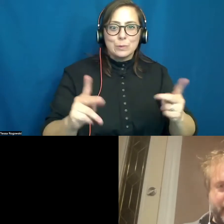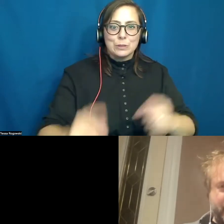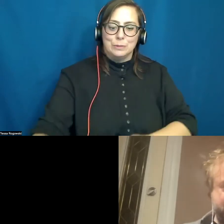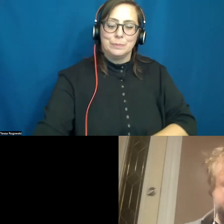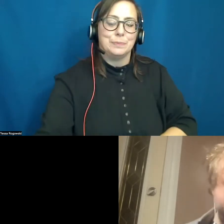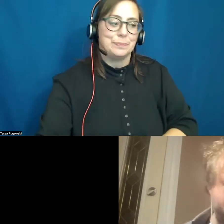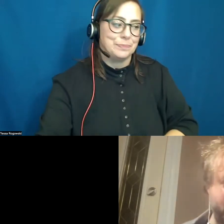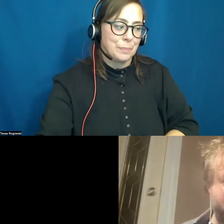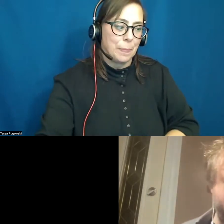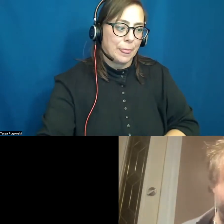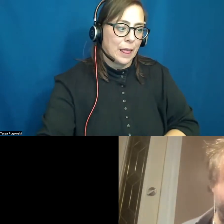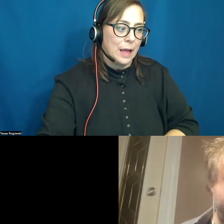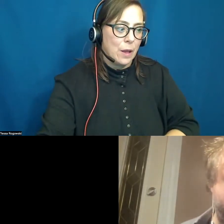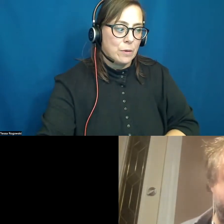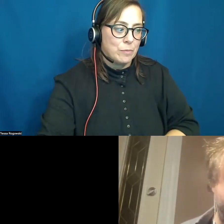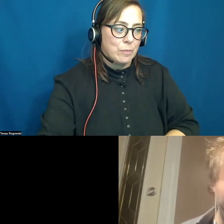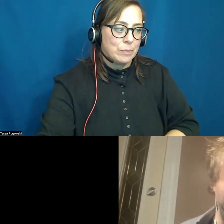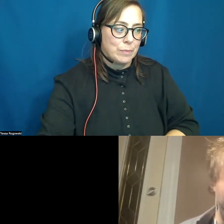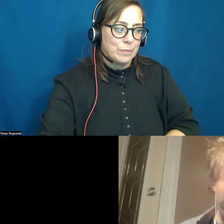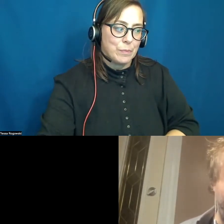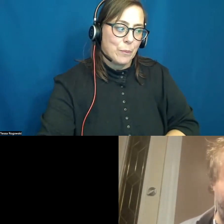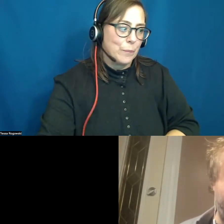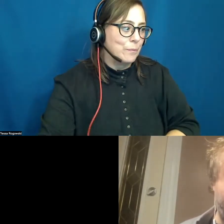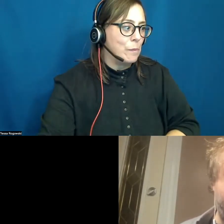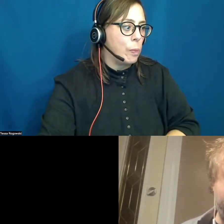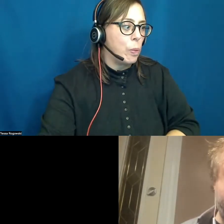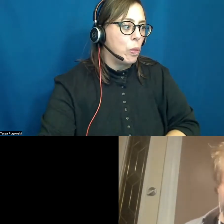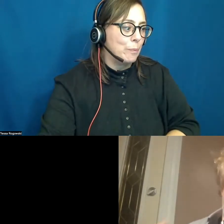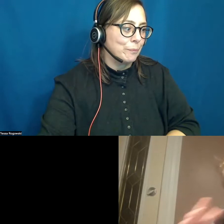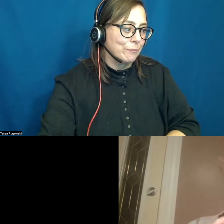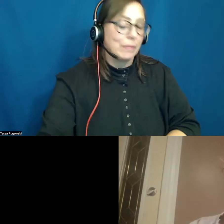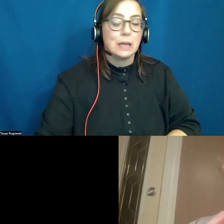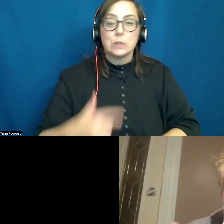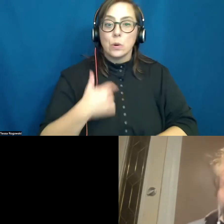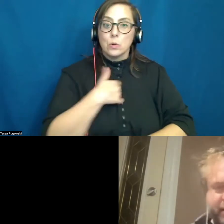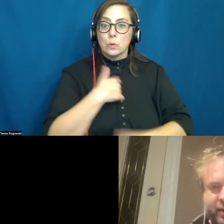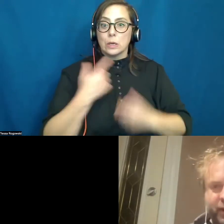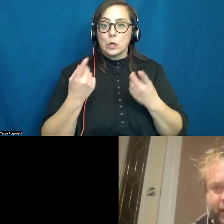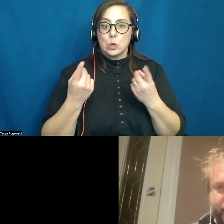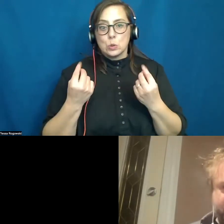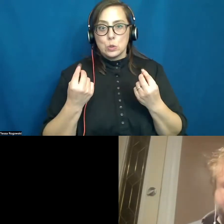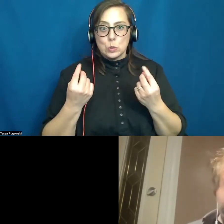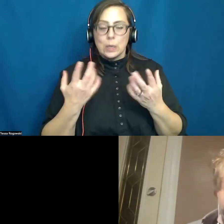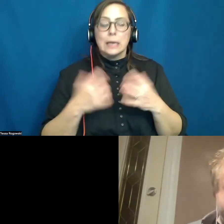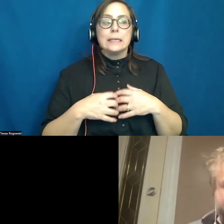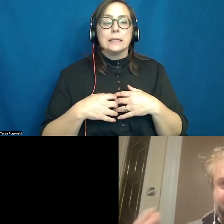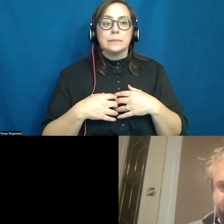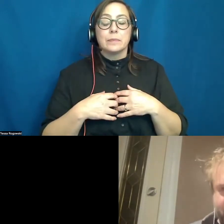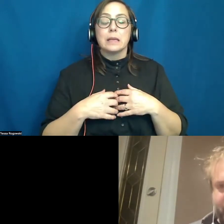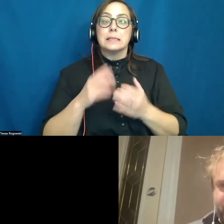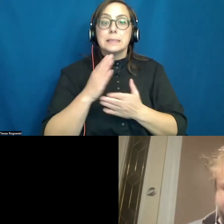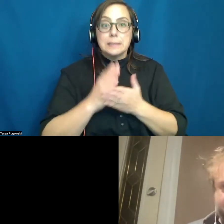So what I'm going to do is do a mix of talking